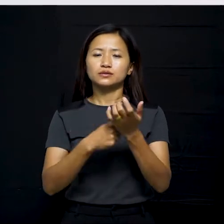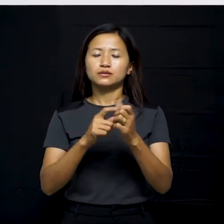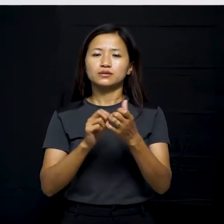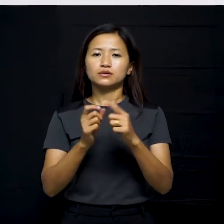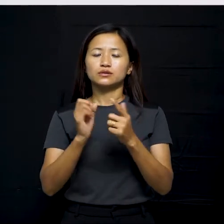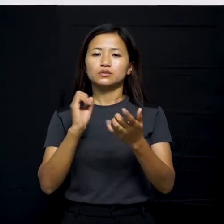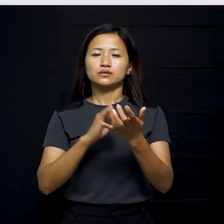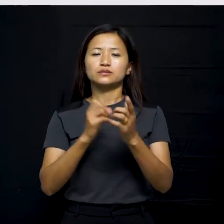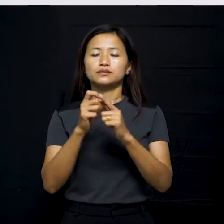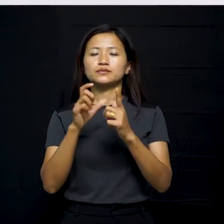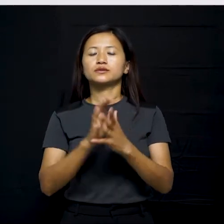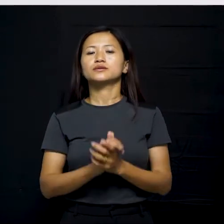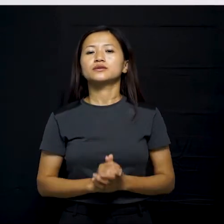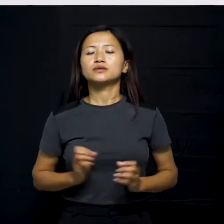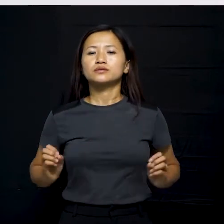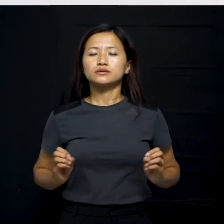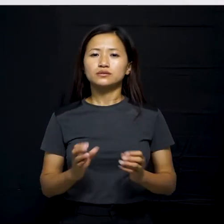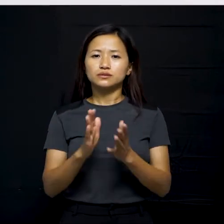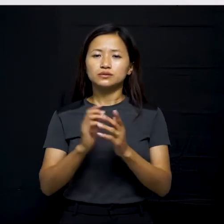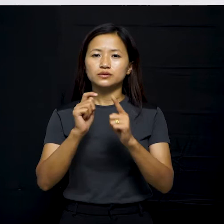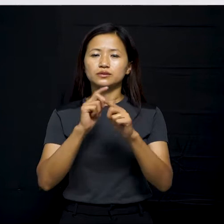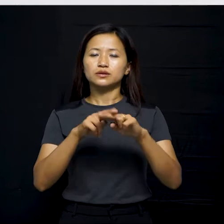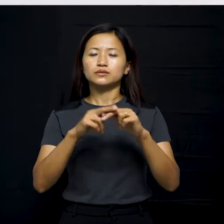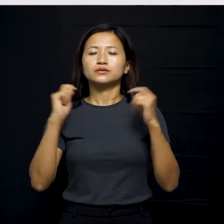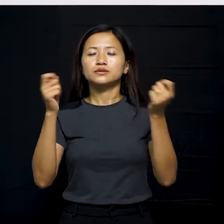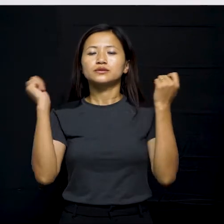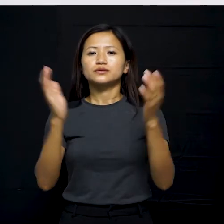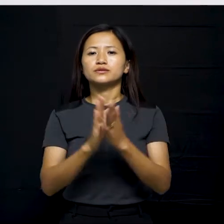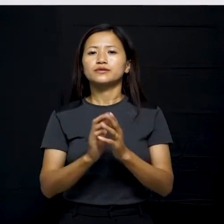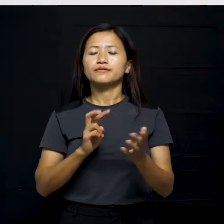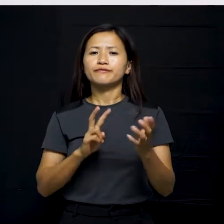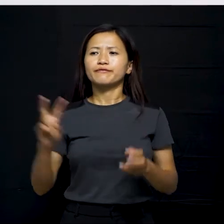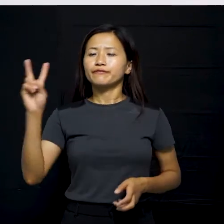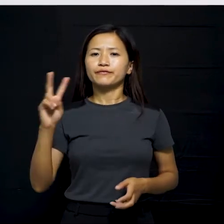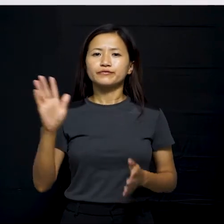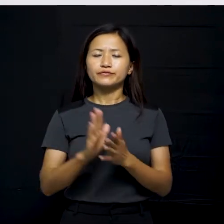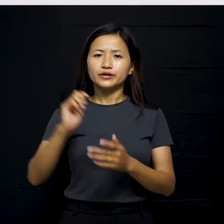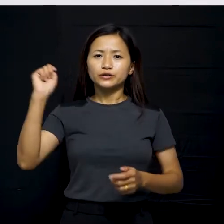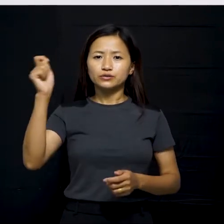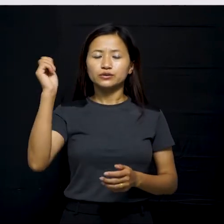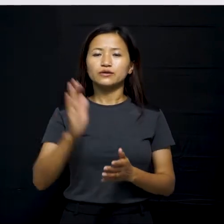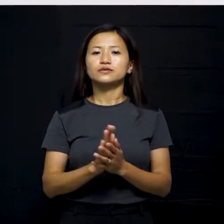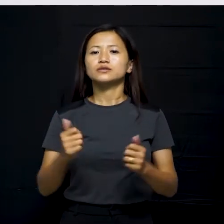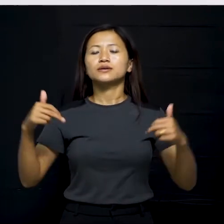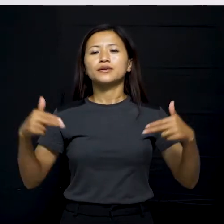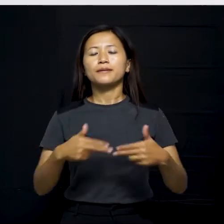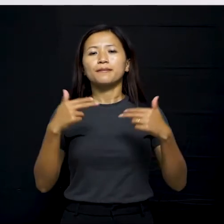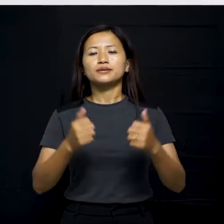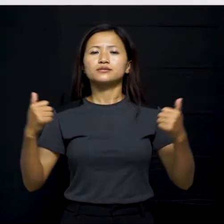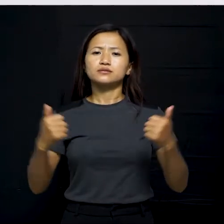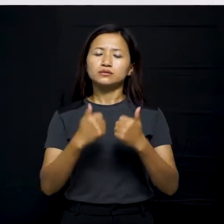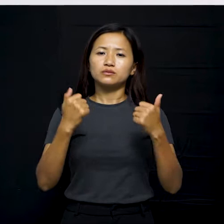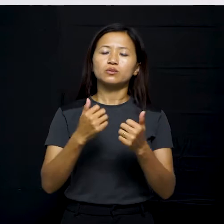And some of these festivals are also celebrated to mark the victory. Whenever they go for any battle,